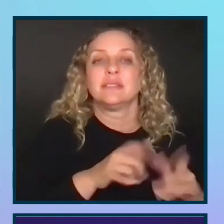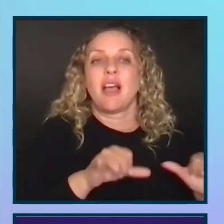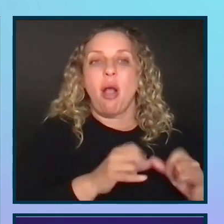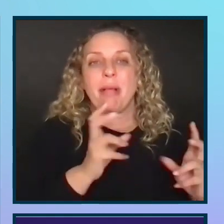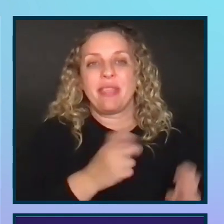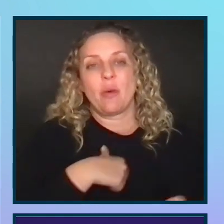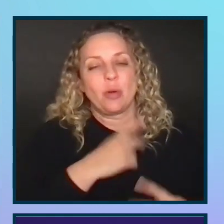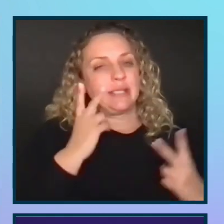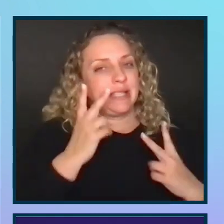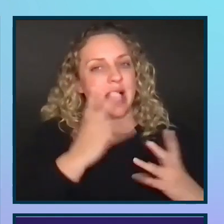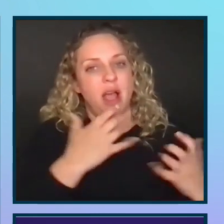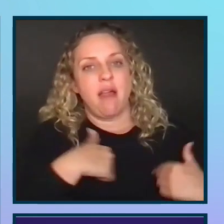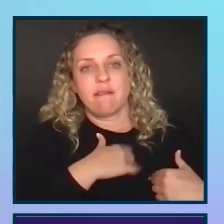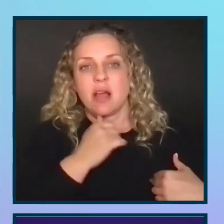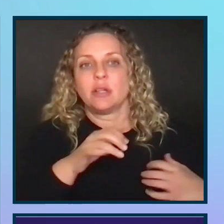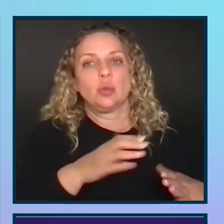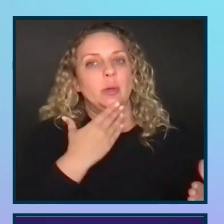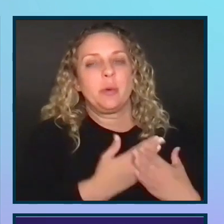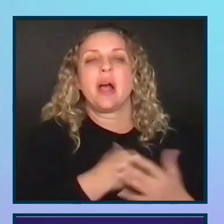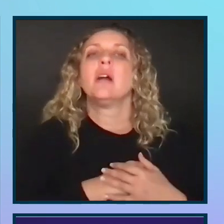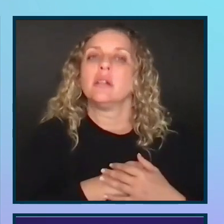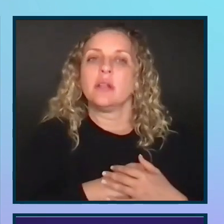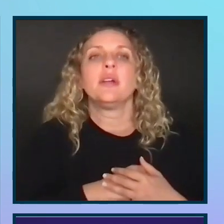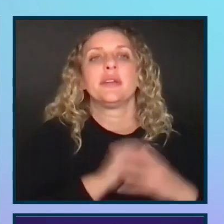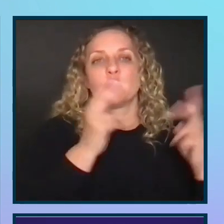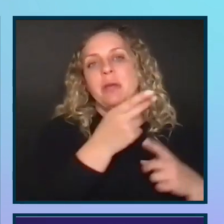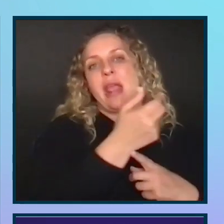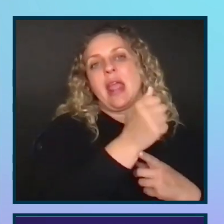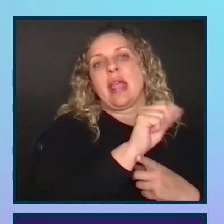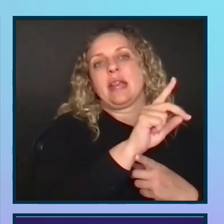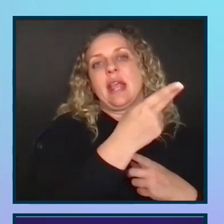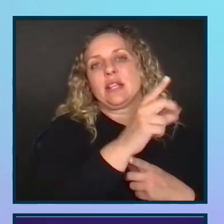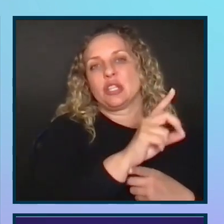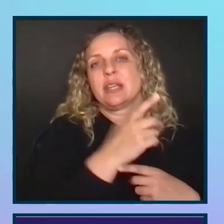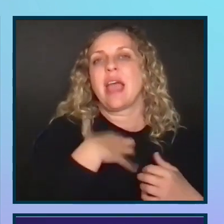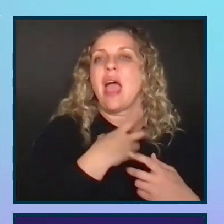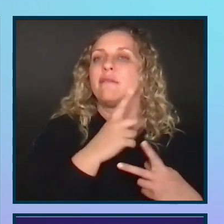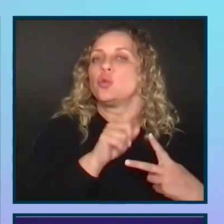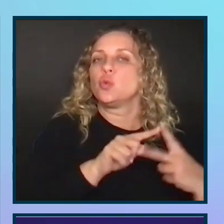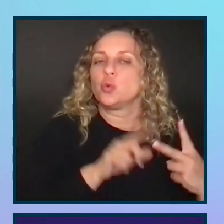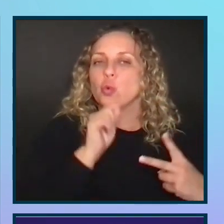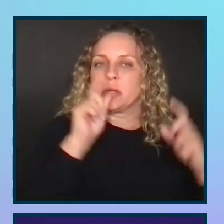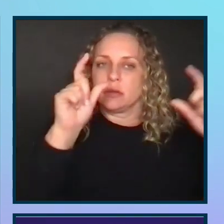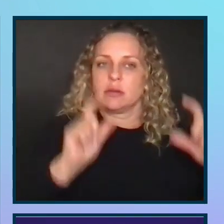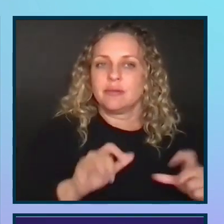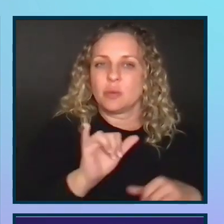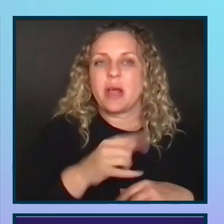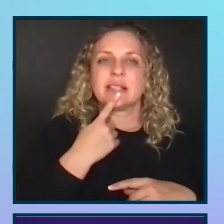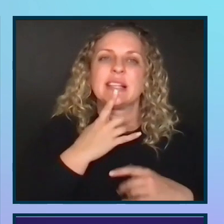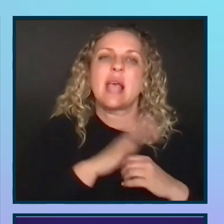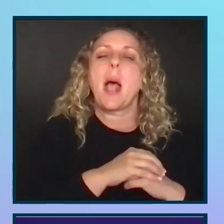we're seeing. A lot of us aren't doing well. In terms of ADHD, I have 2 tweets on the screen as well. It